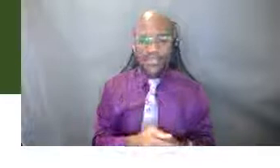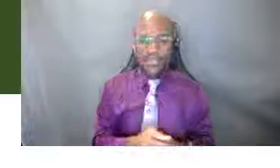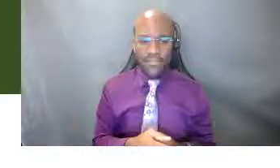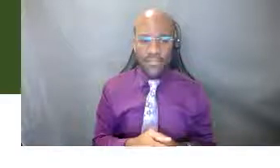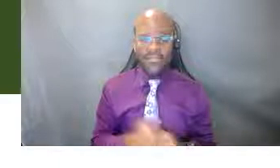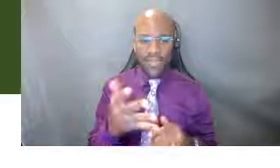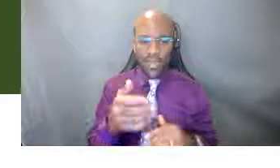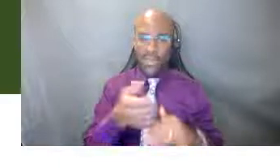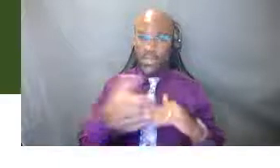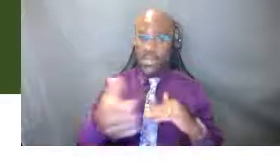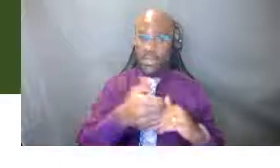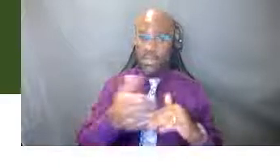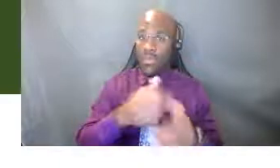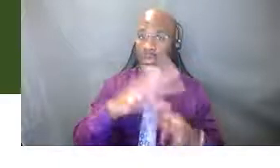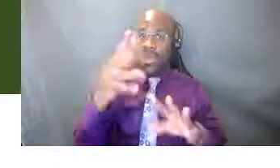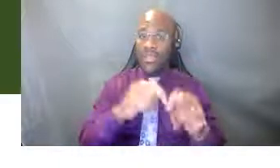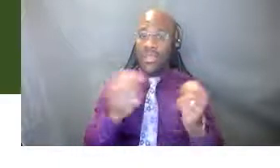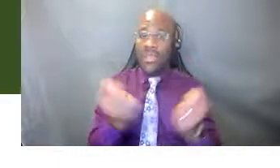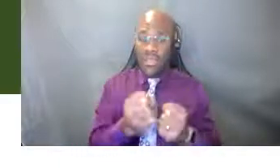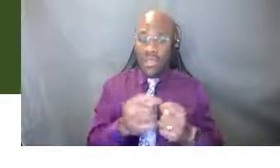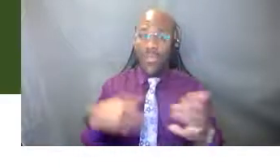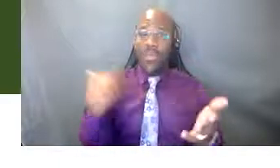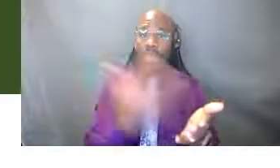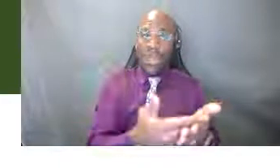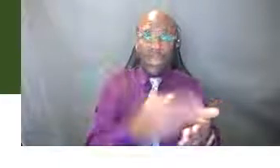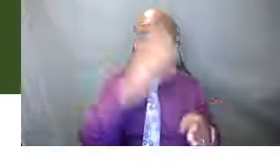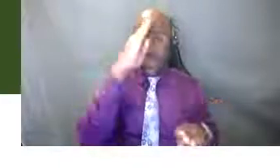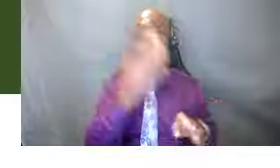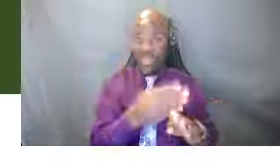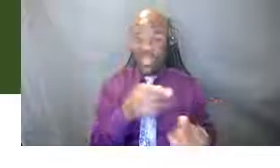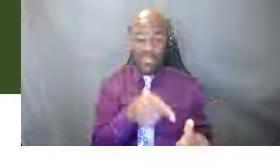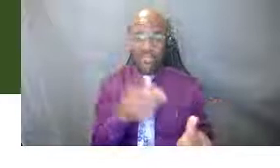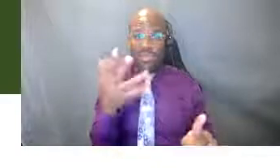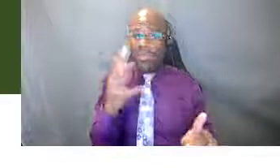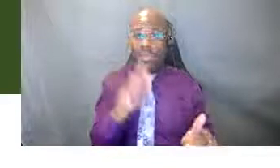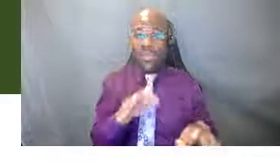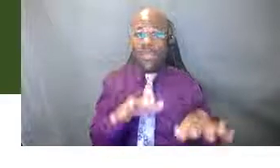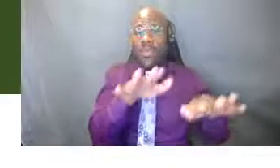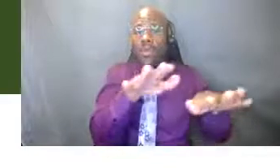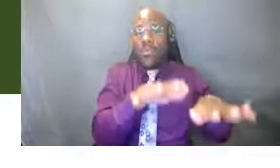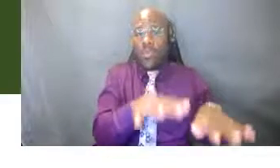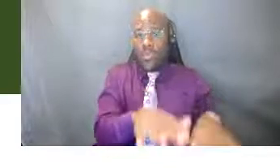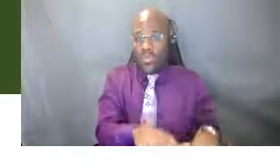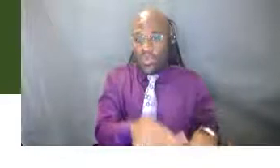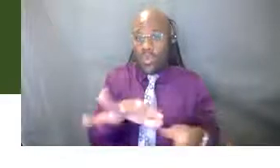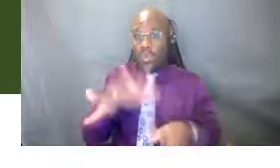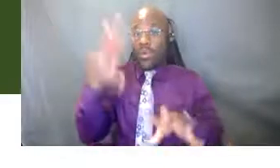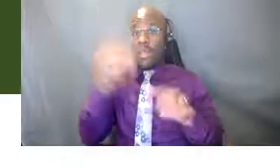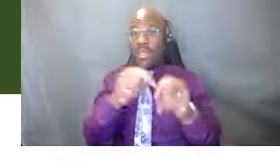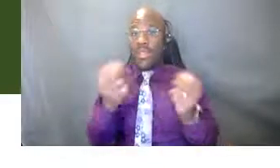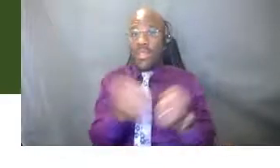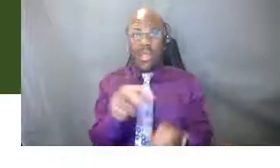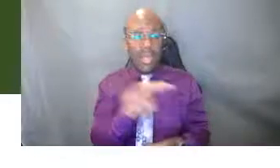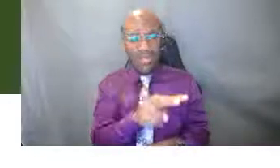team arrives, the son is calmed down and the crisis team says that no intervention is needed.